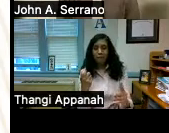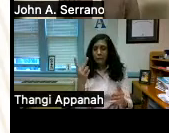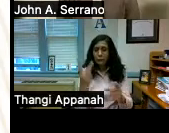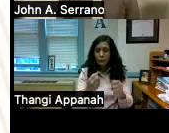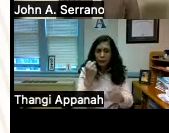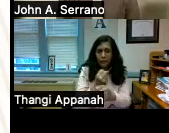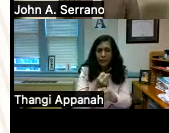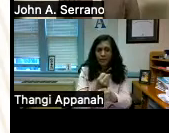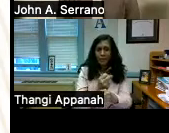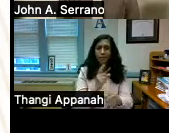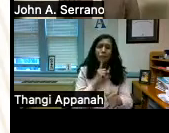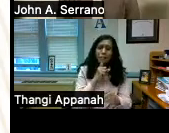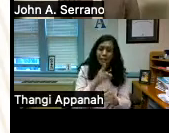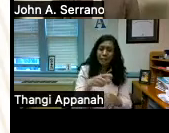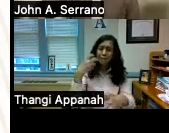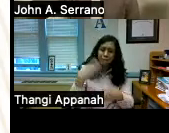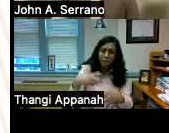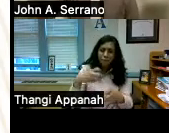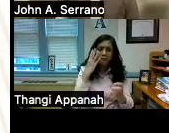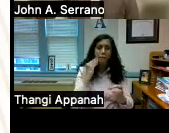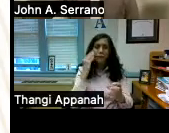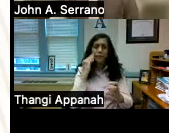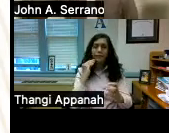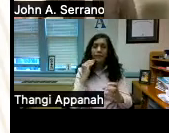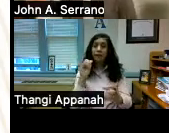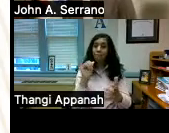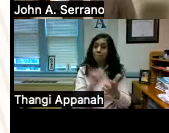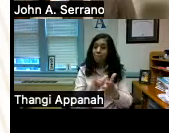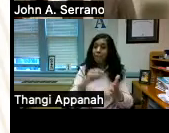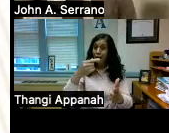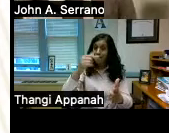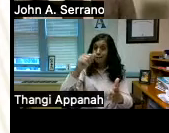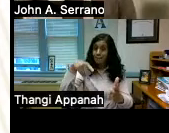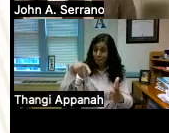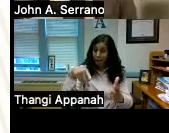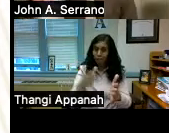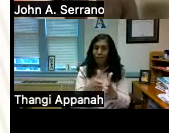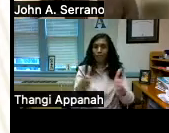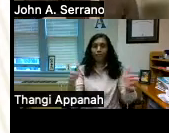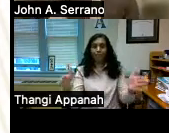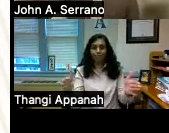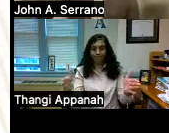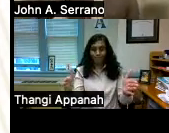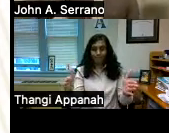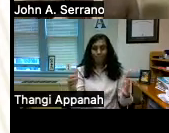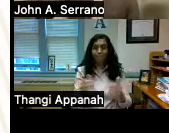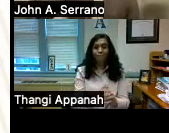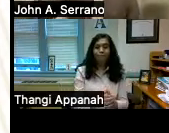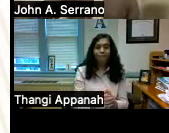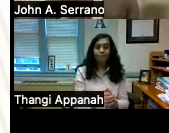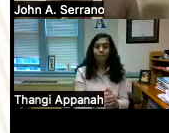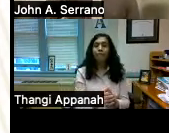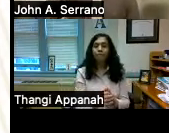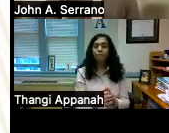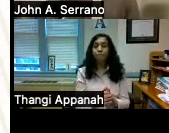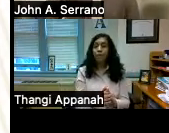But now we're back from 2 years of some real tough experiences, and those gaps have